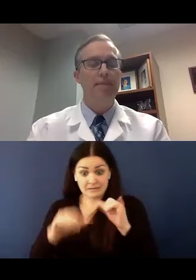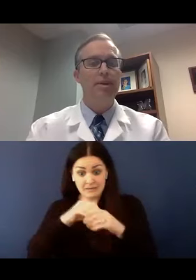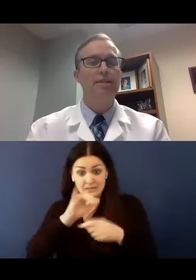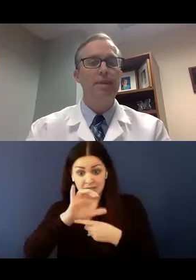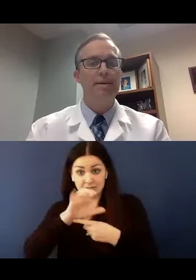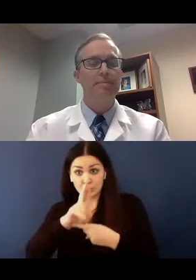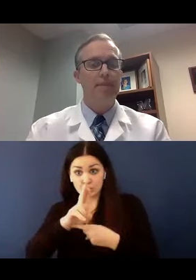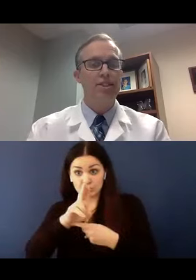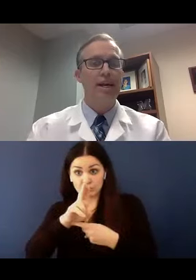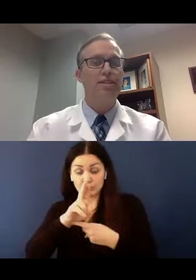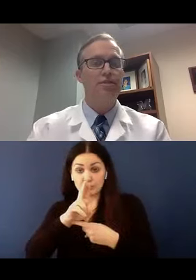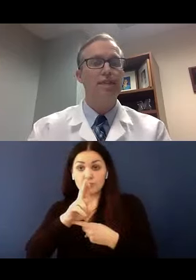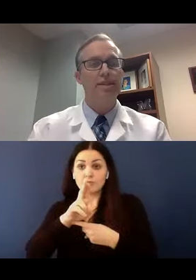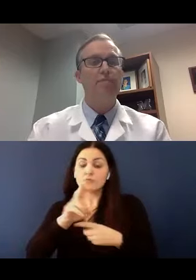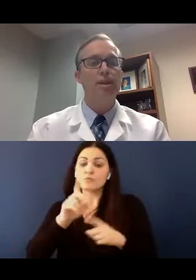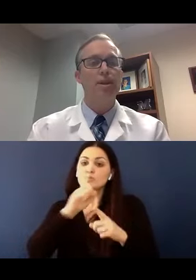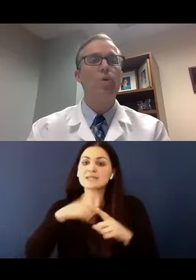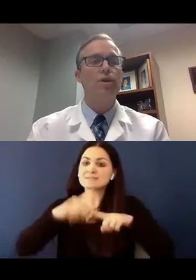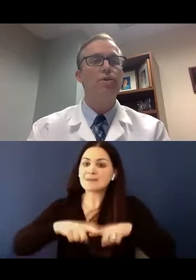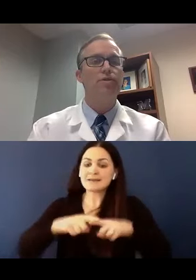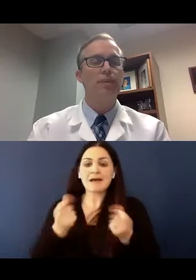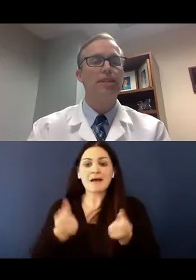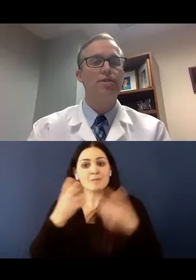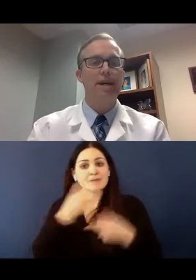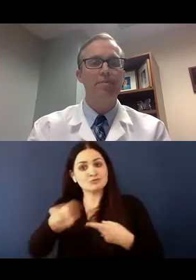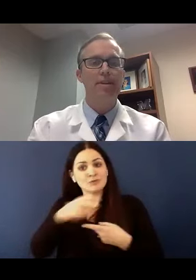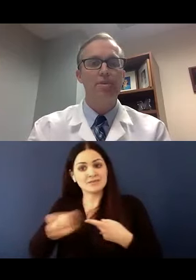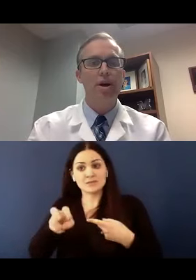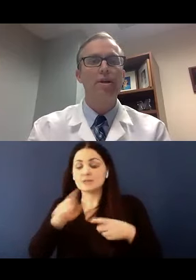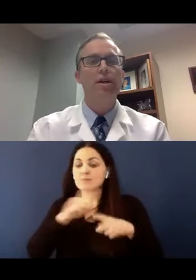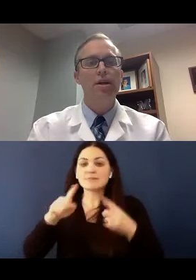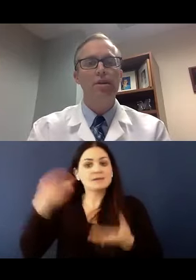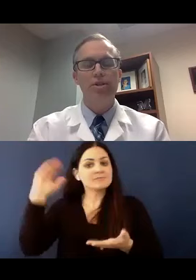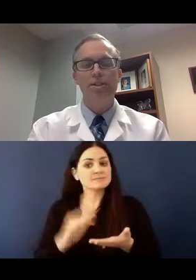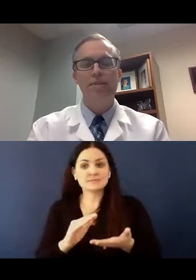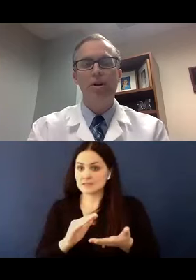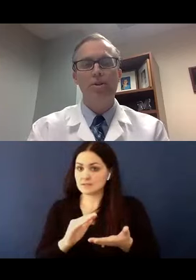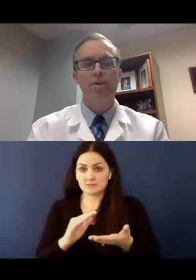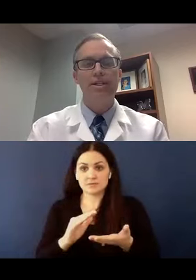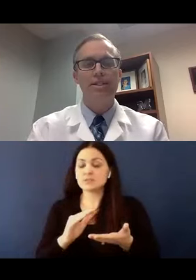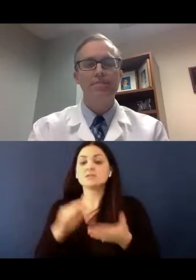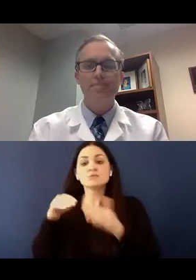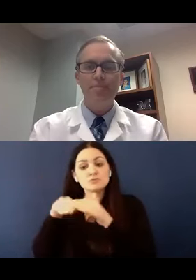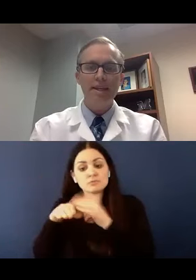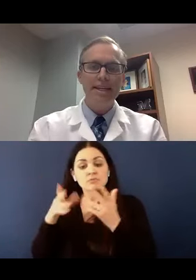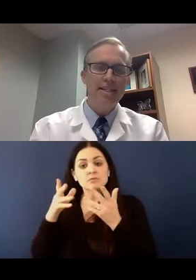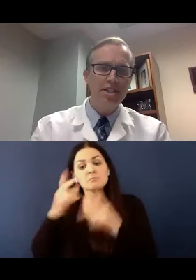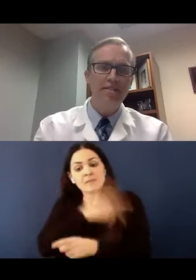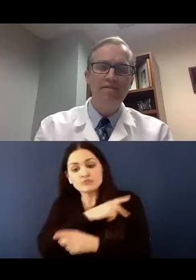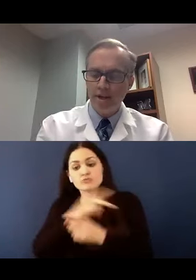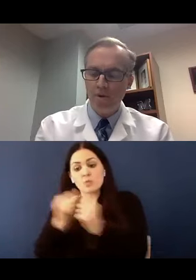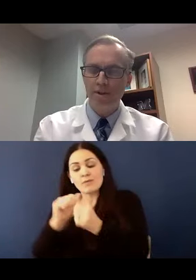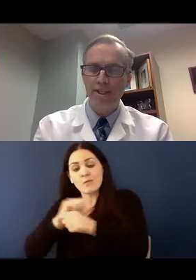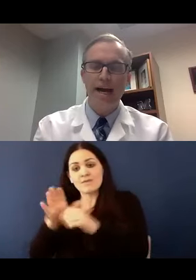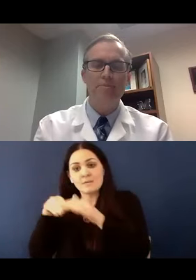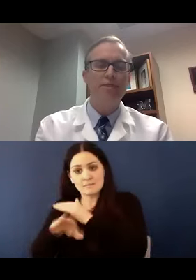in many ways by transfers, and there have been lower use for patients who've been admitted through our emergency department or clinics. In addition, and